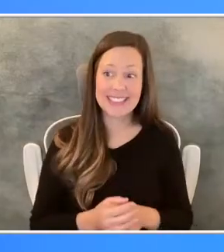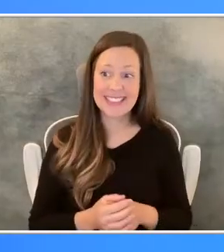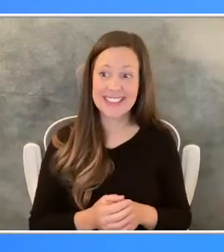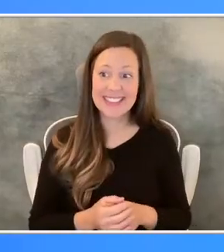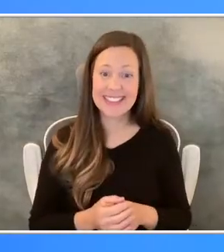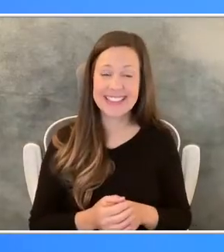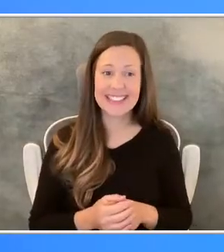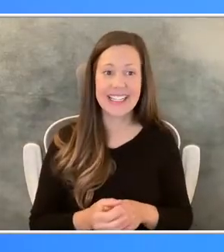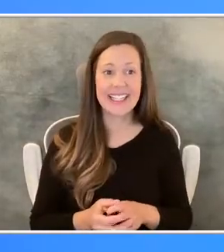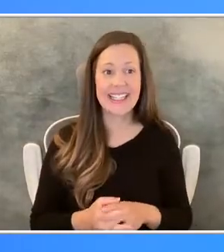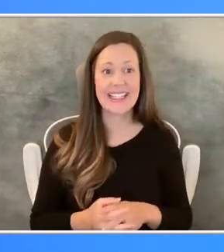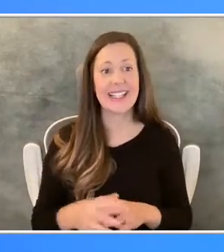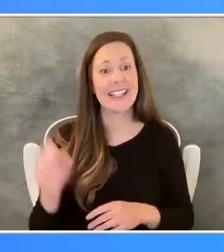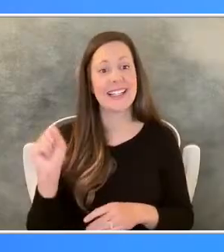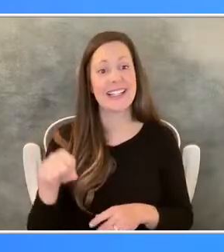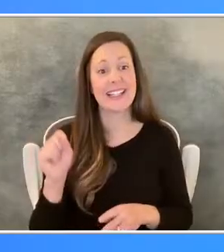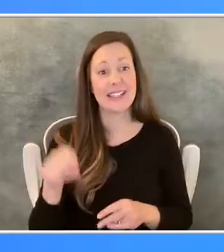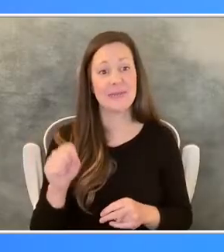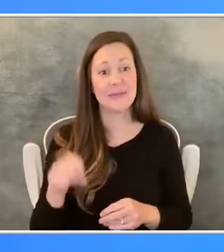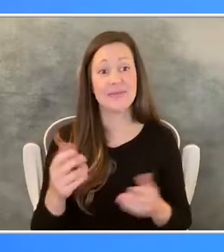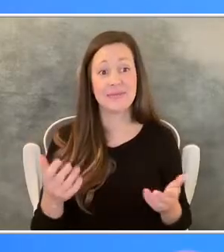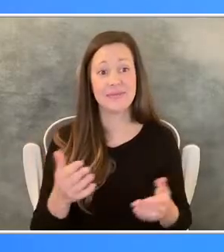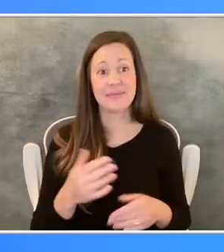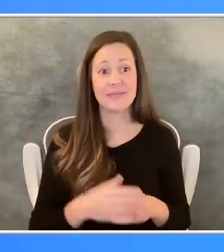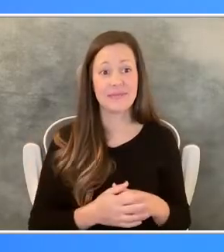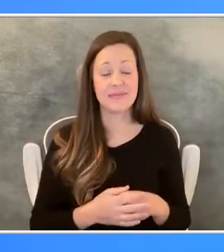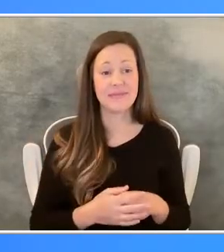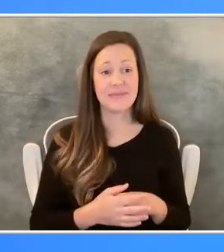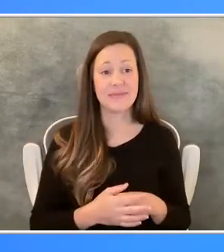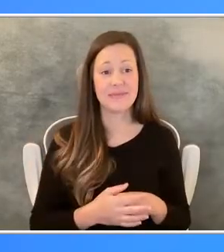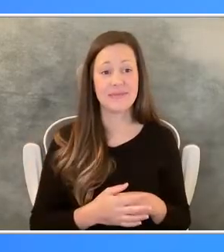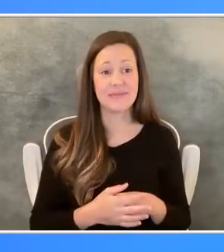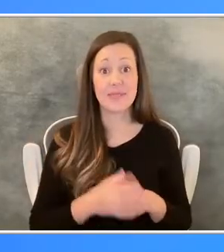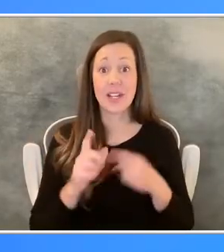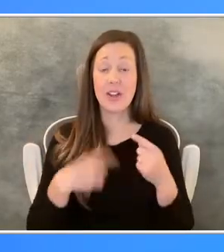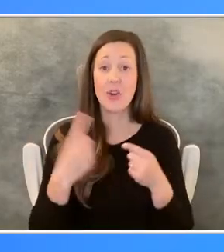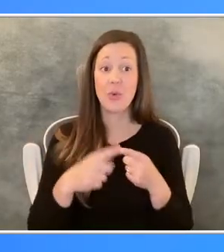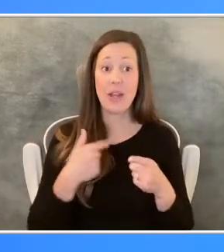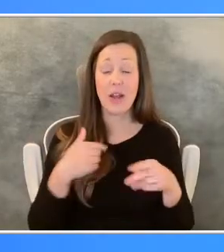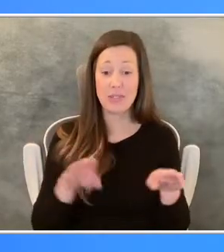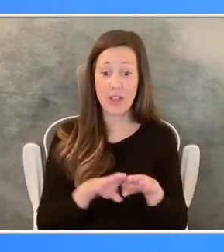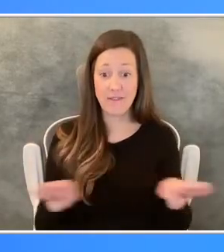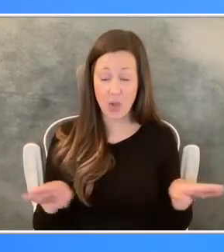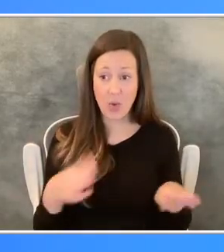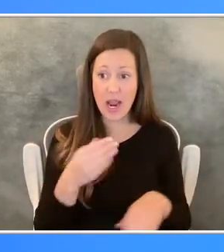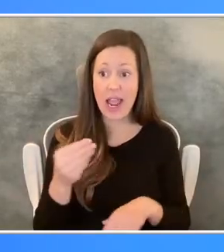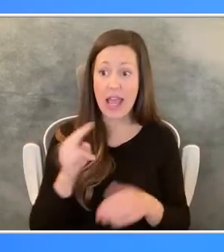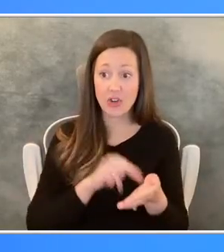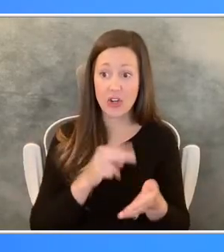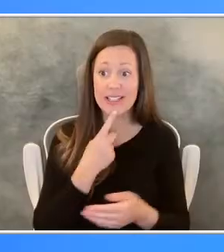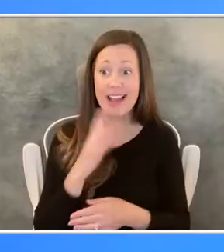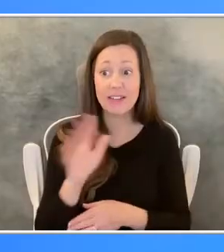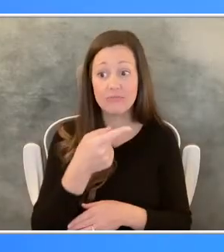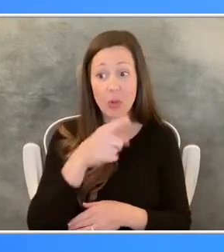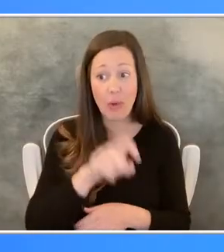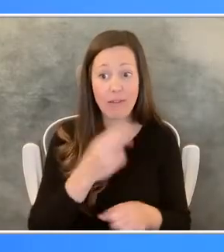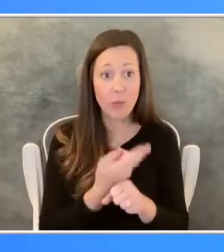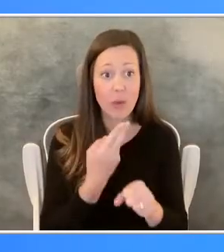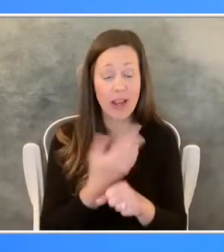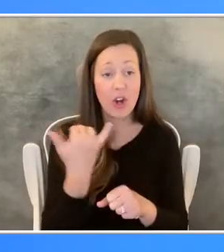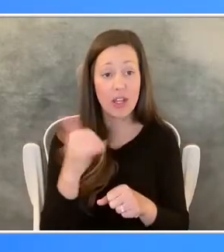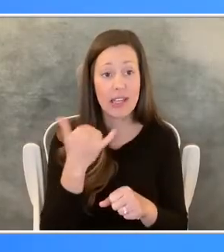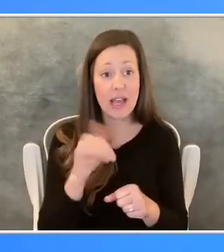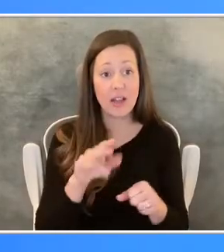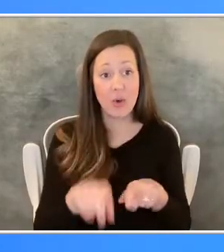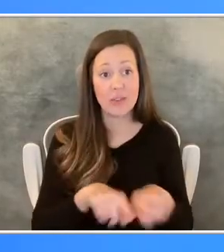my advice, okay, so when I sat on the floor and they told me you have to wear the yellow socks, I mean, it was really, I think, one of the